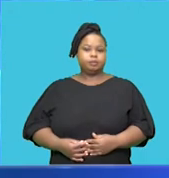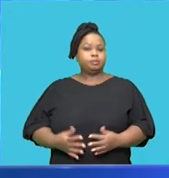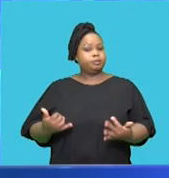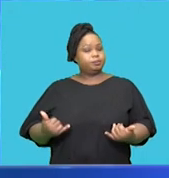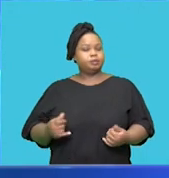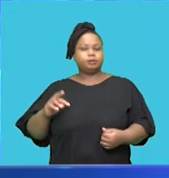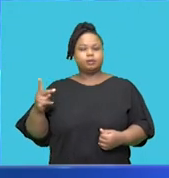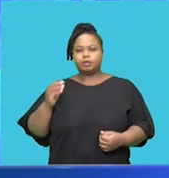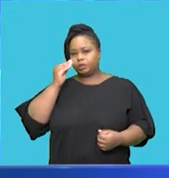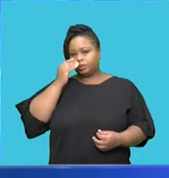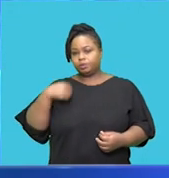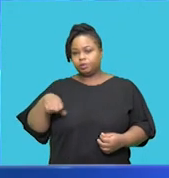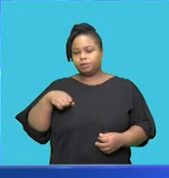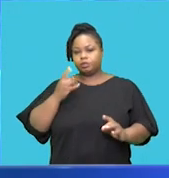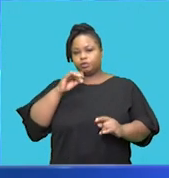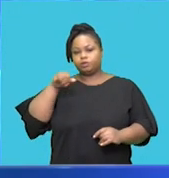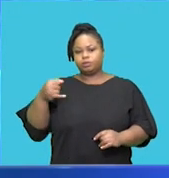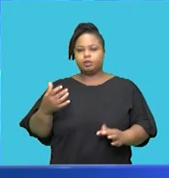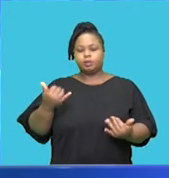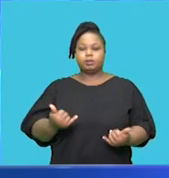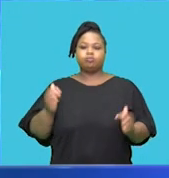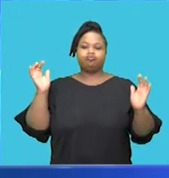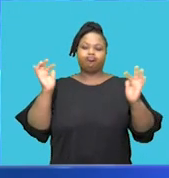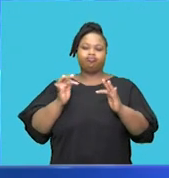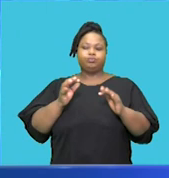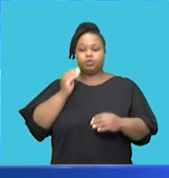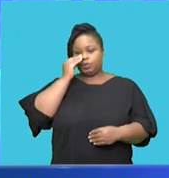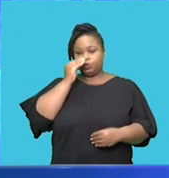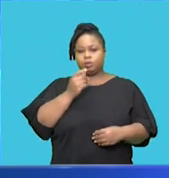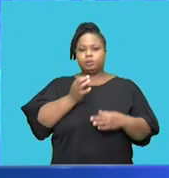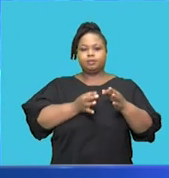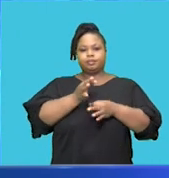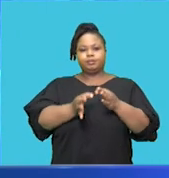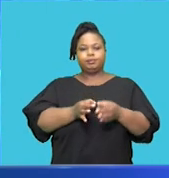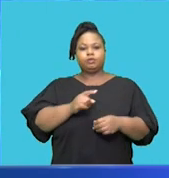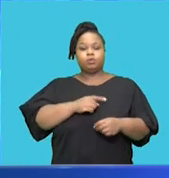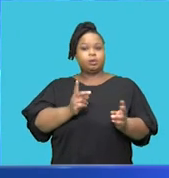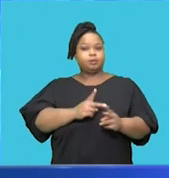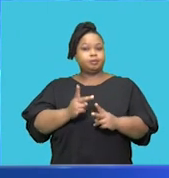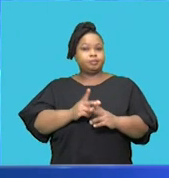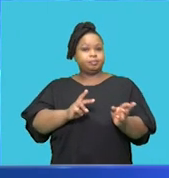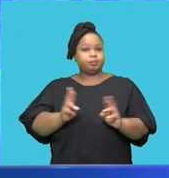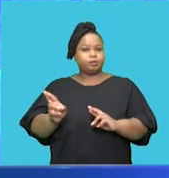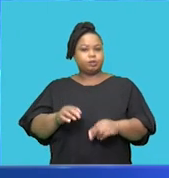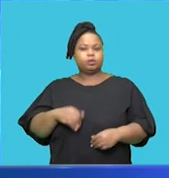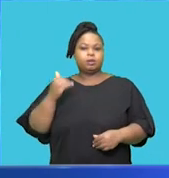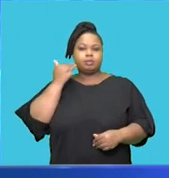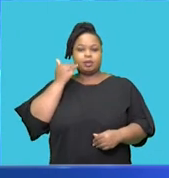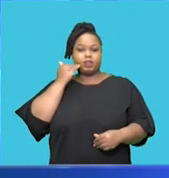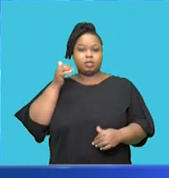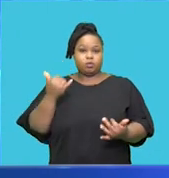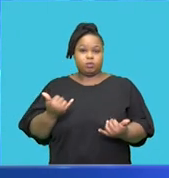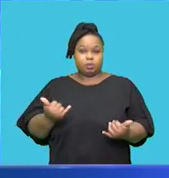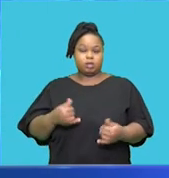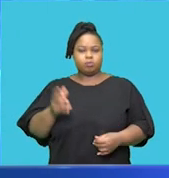Kanti ke kwelinye inqaku umasipala waseGoli ubambe indibano nonondaba eyandulela intetho engobume besixeko eBraamfontein kwangoko namhlanje.